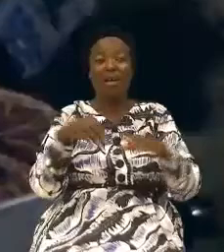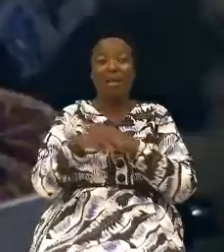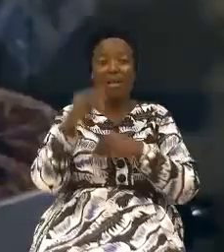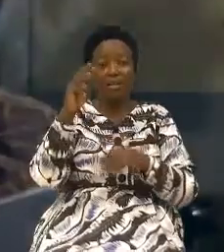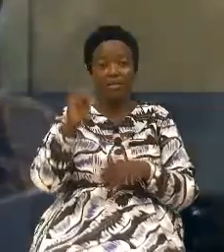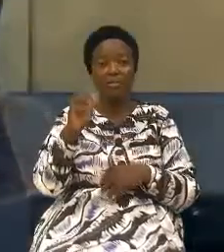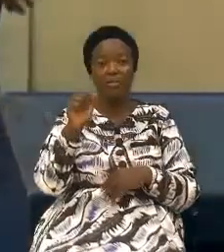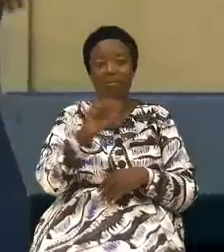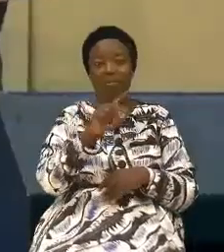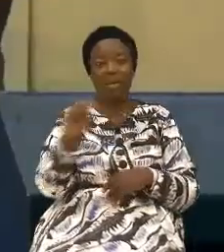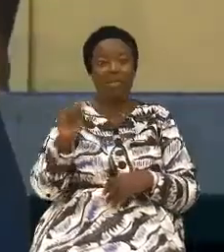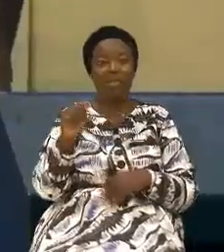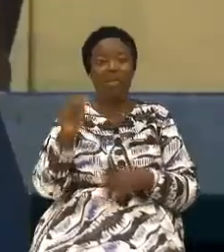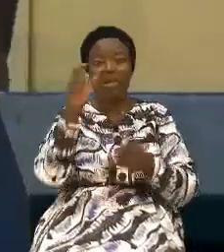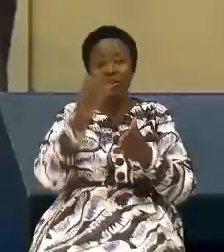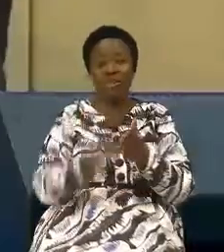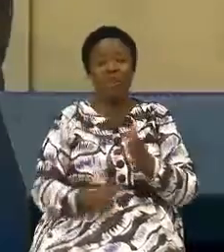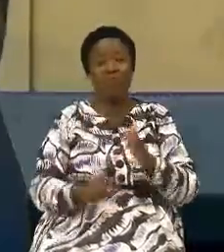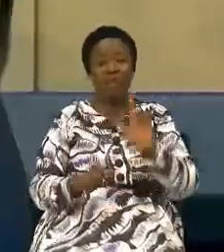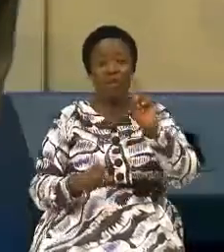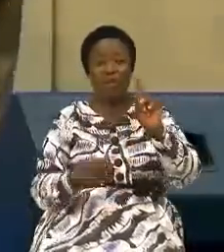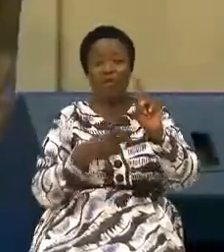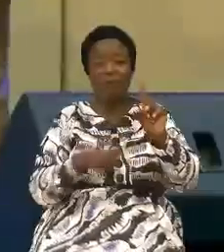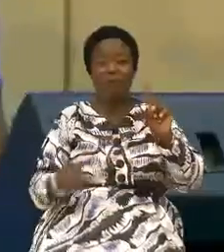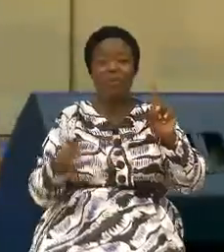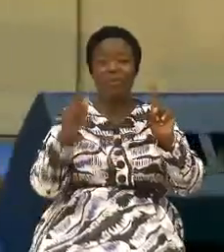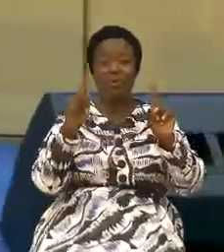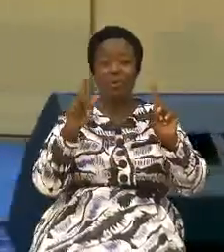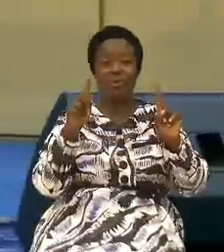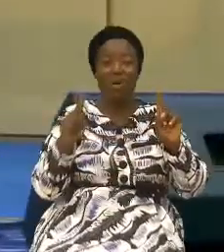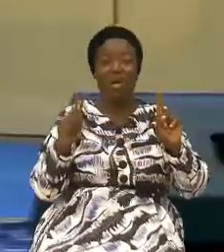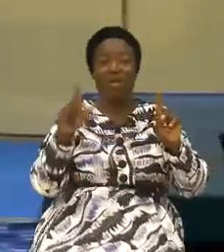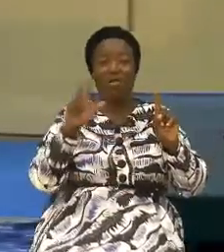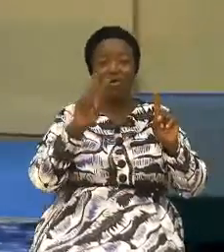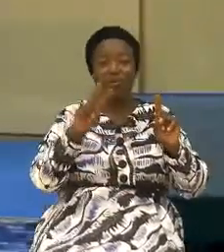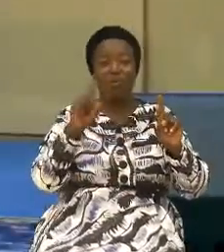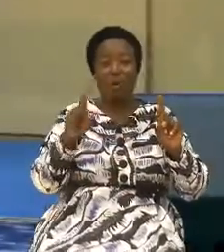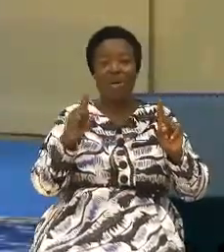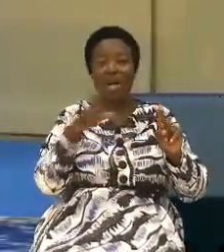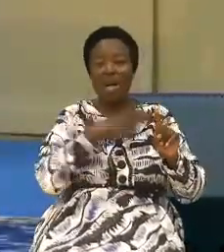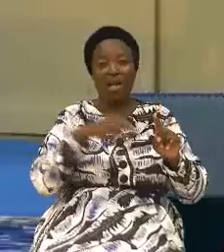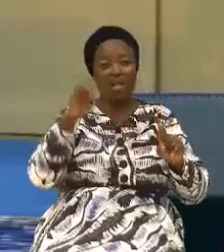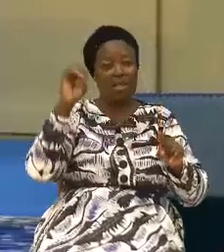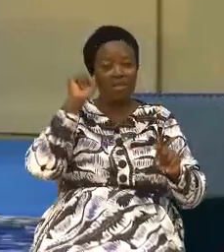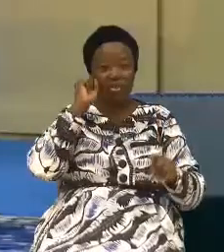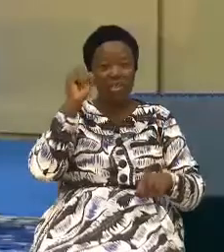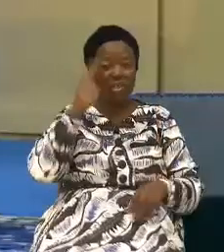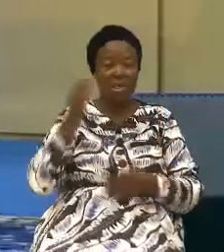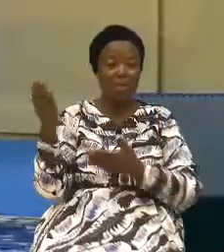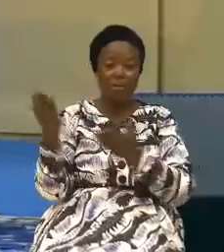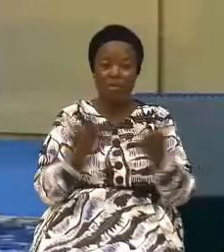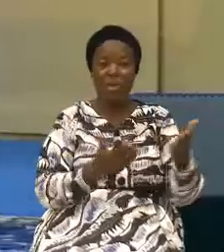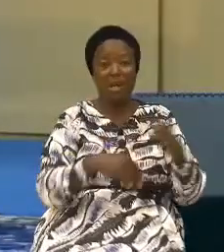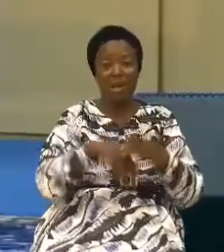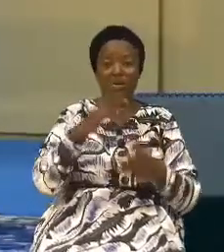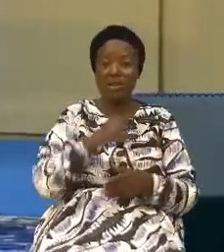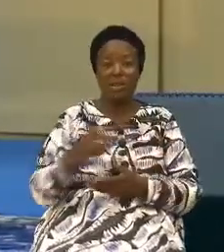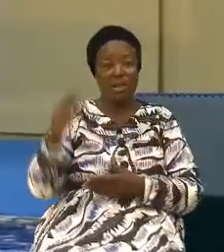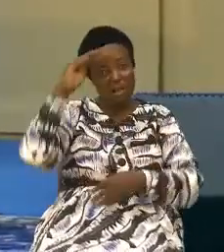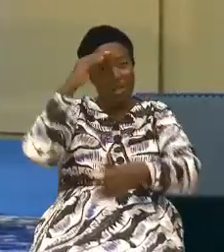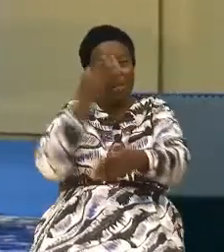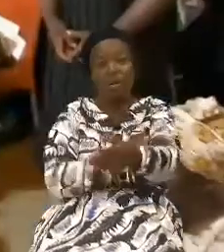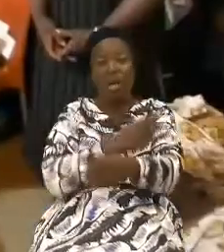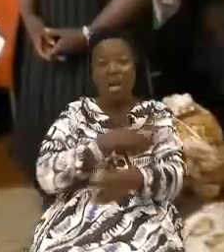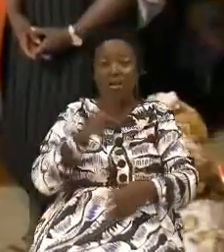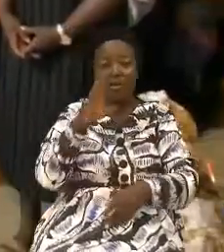1, verse 21. And she shall bring forth a son, and thou shalt call his name. What's his name?